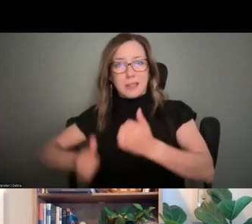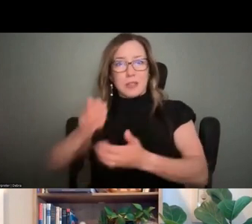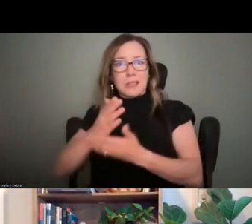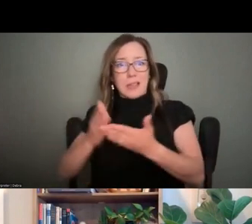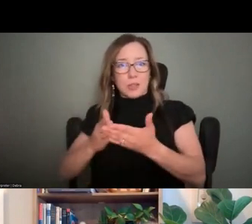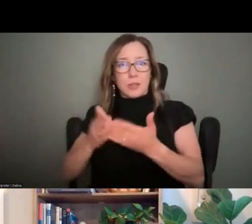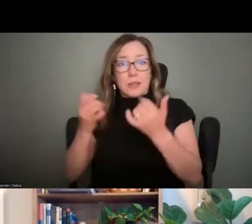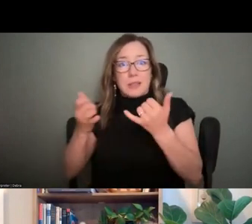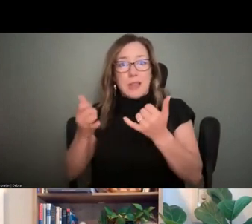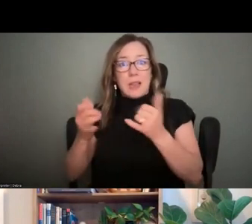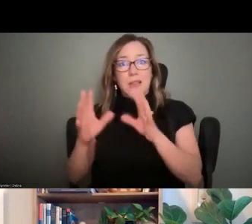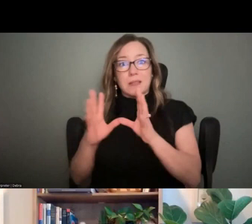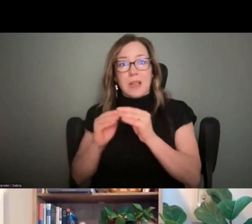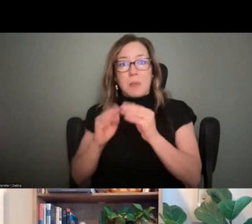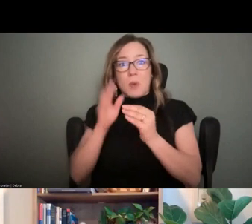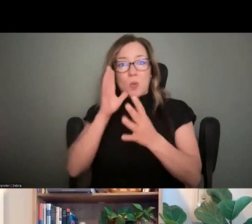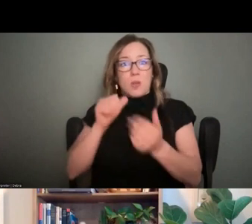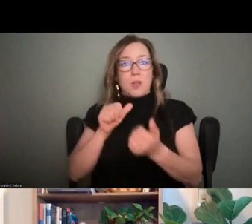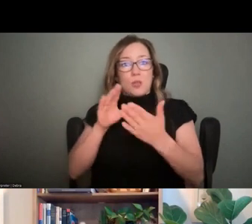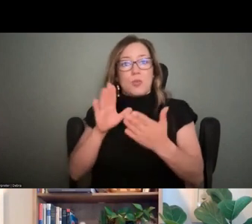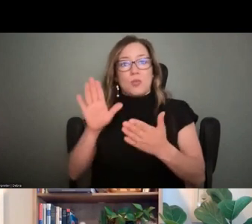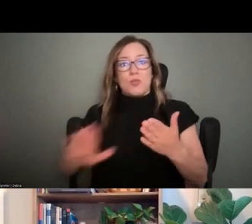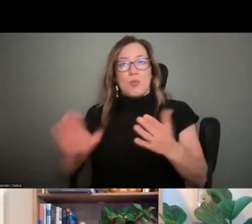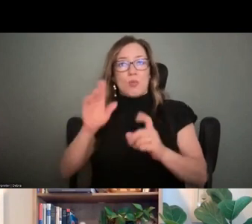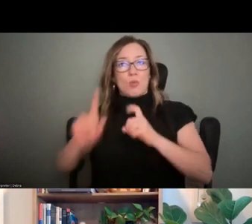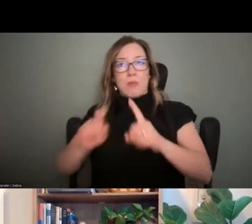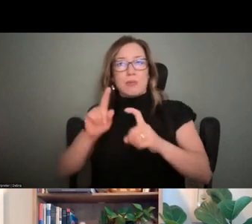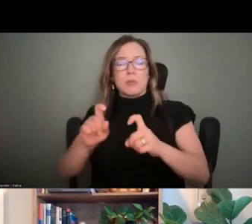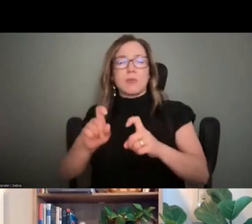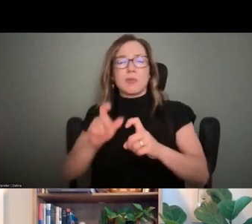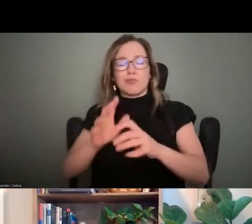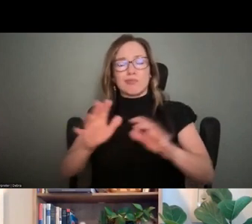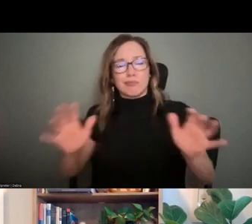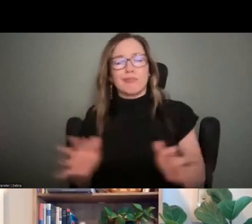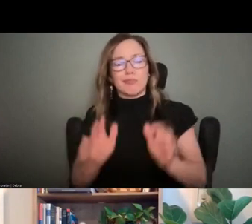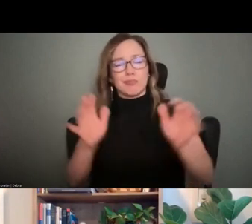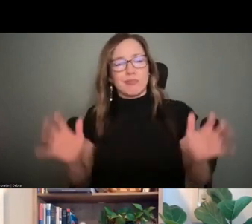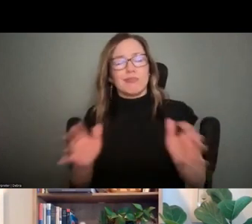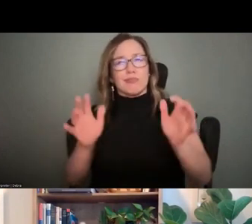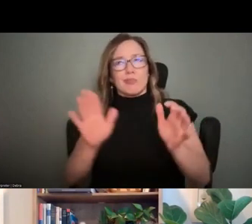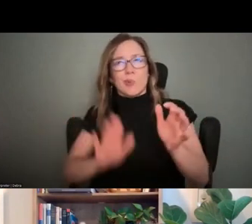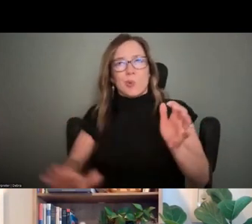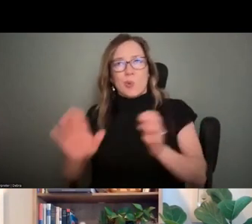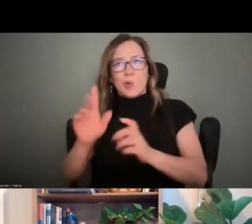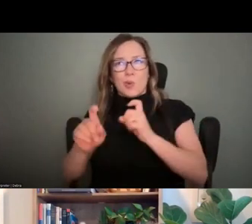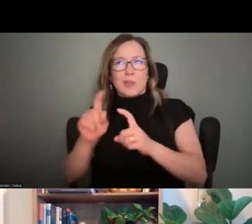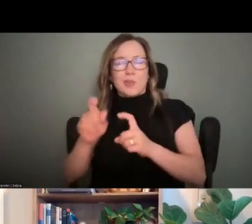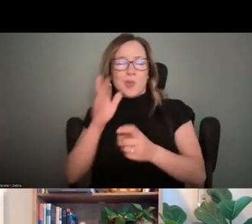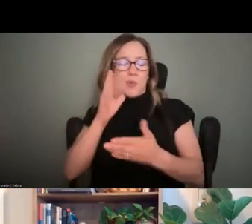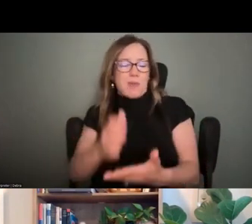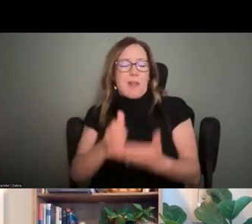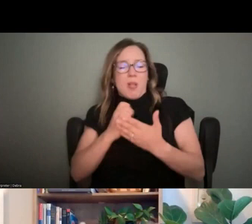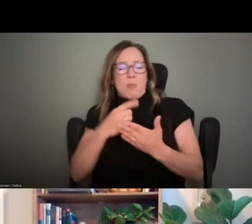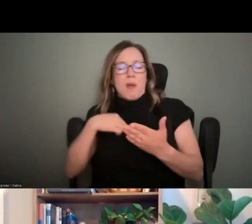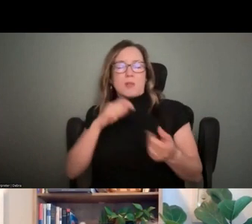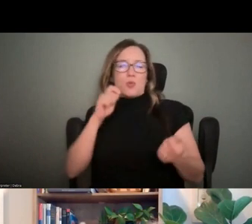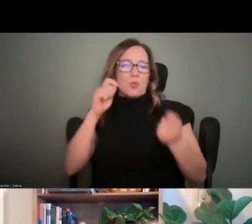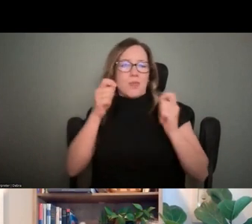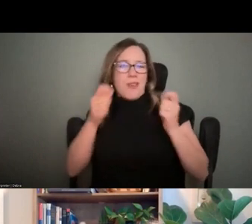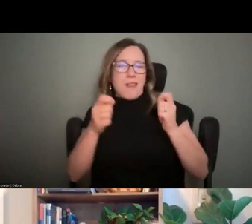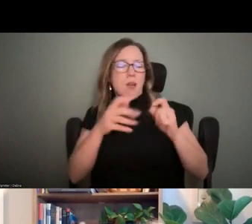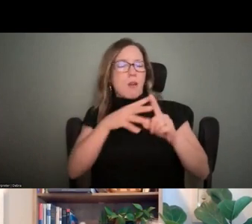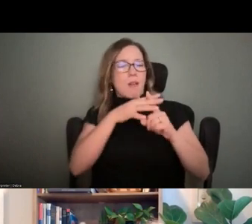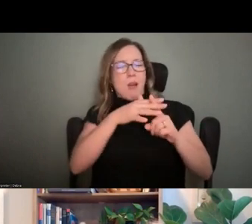today's summit to address attendees' questions, and we certainly encourage your questions since that helps us to tailor the content to